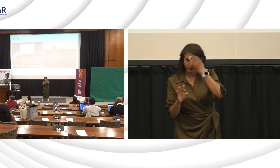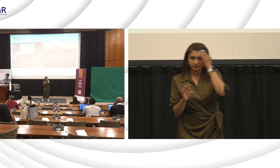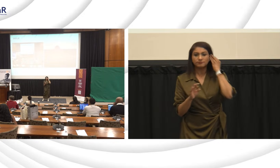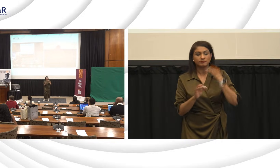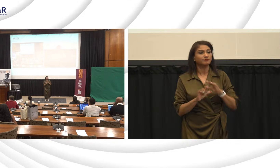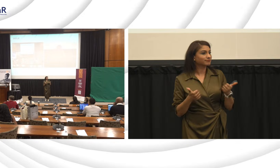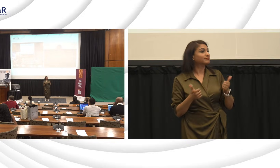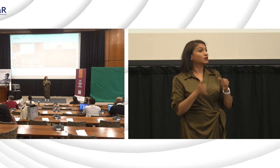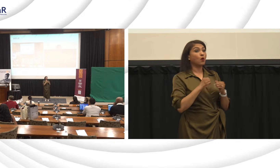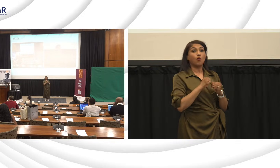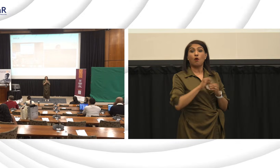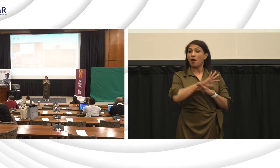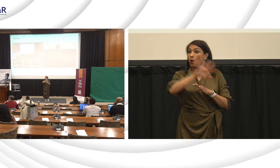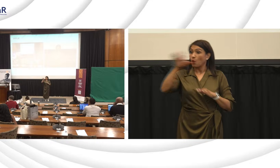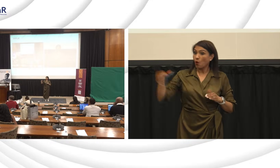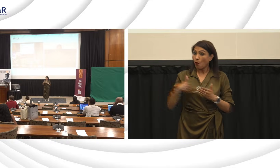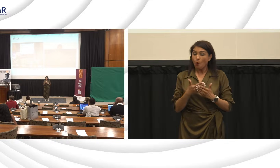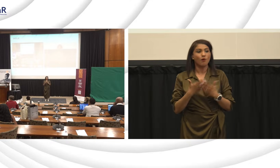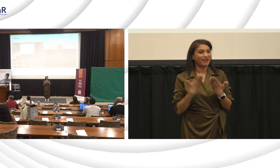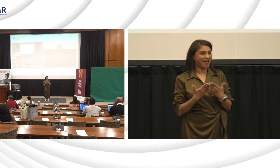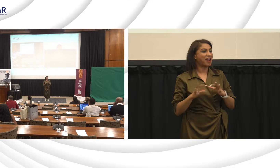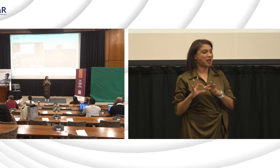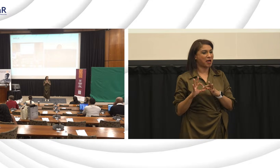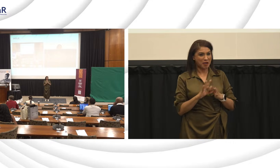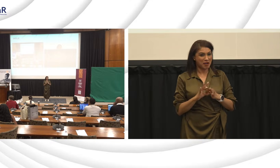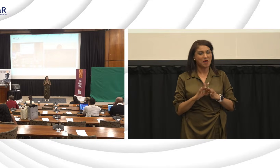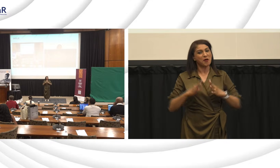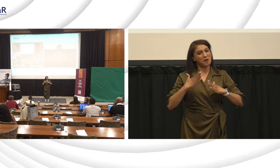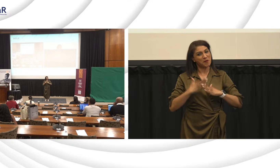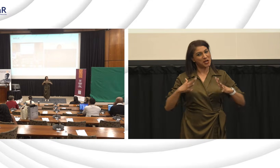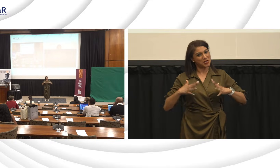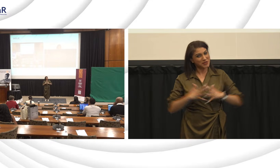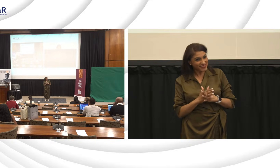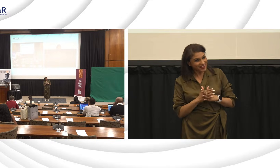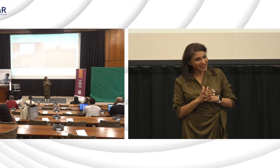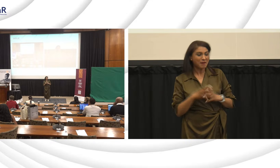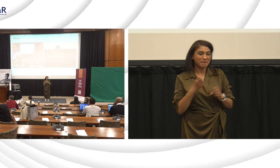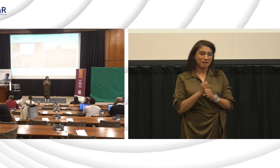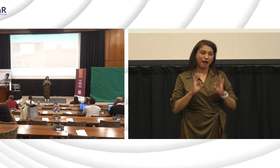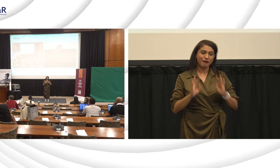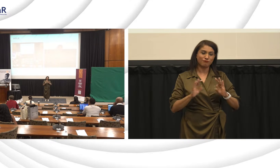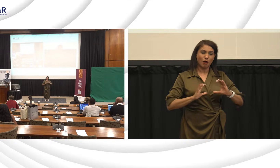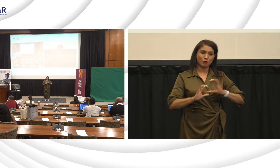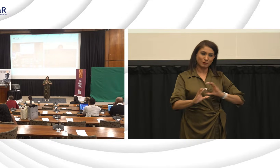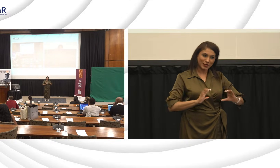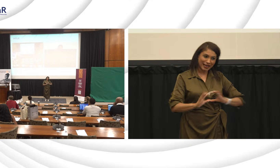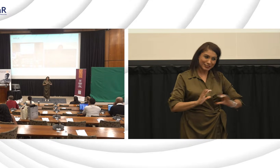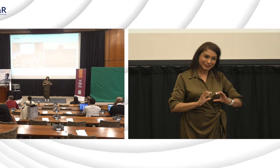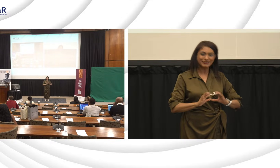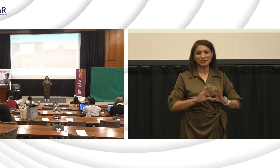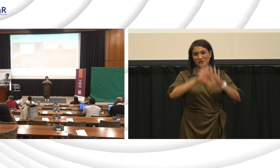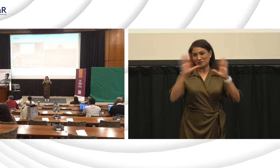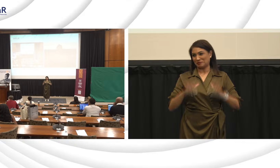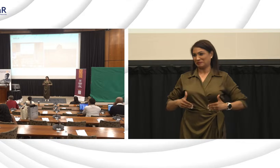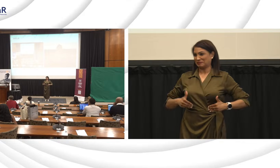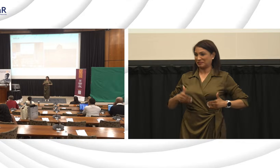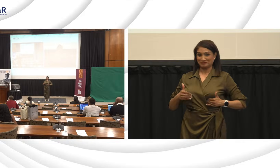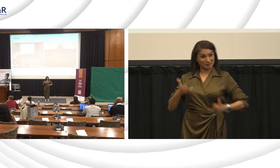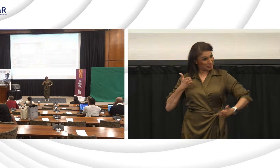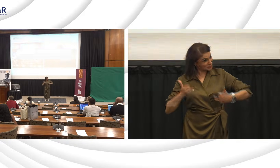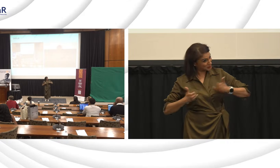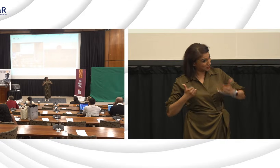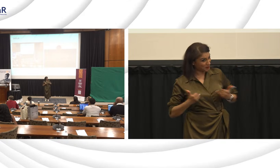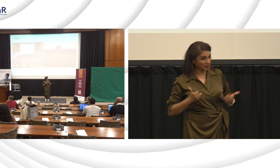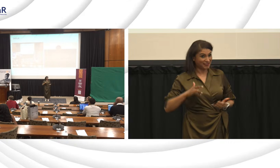that. Is there one more thing I wanted to add? I think that's everything. So if we can all work together and make sure that communication